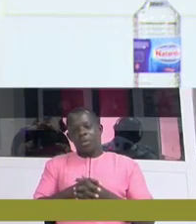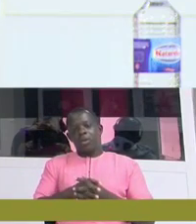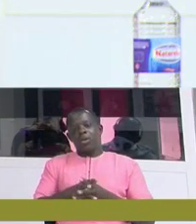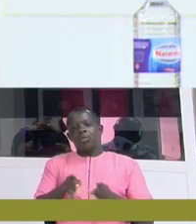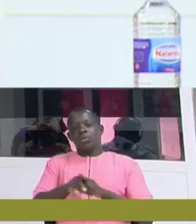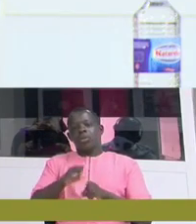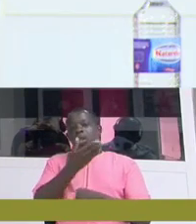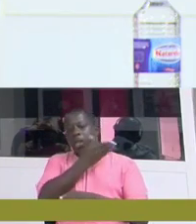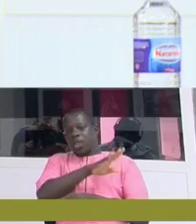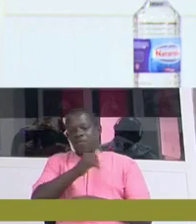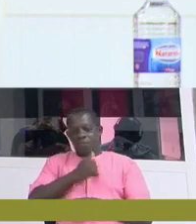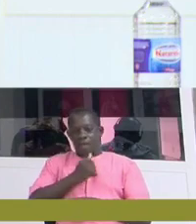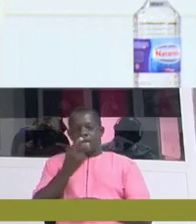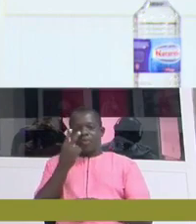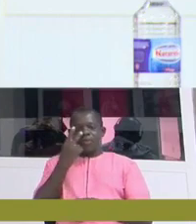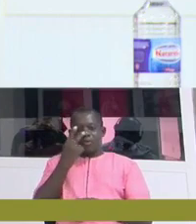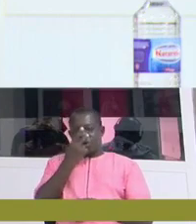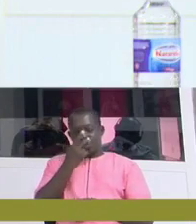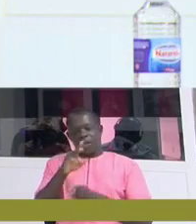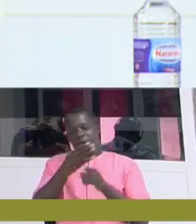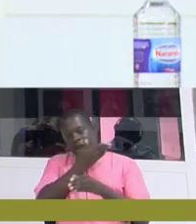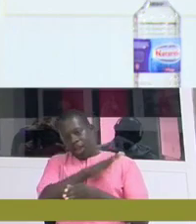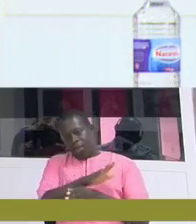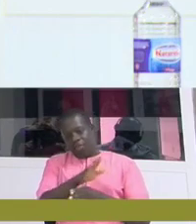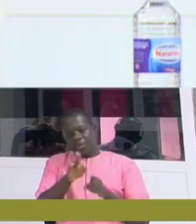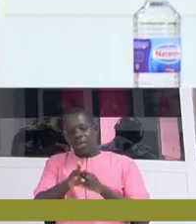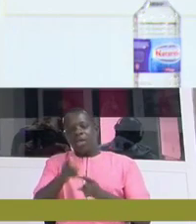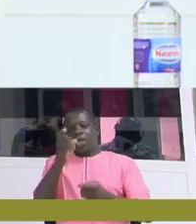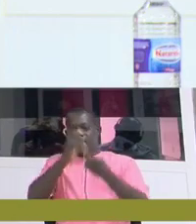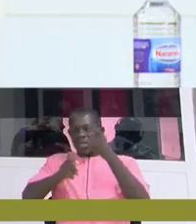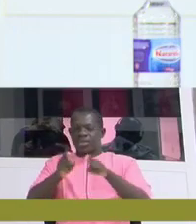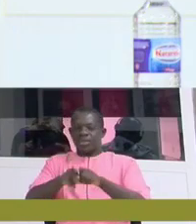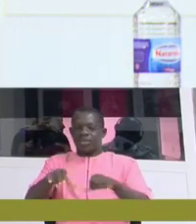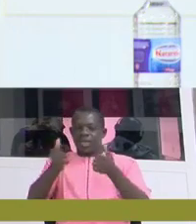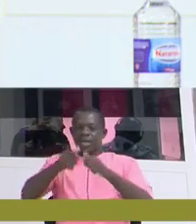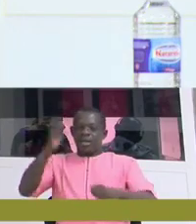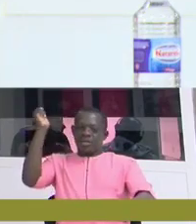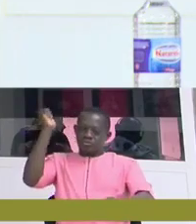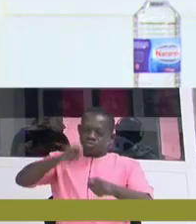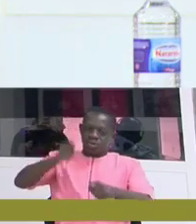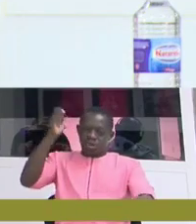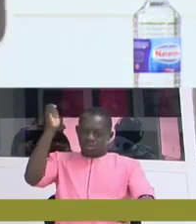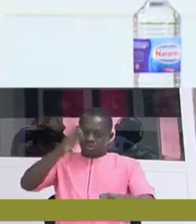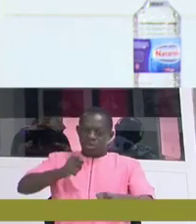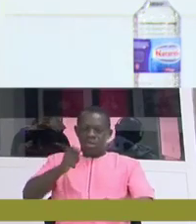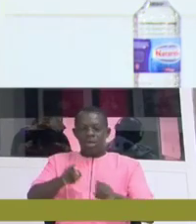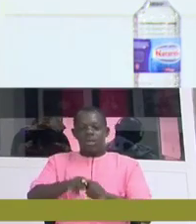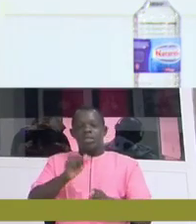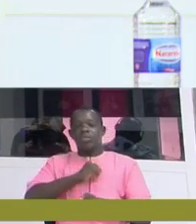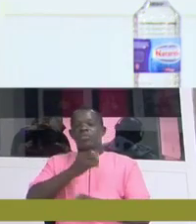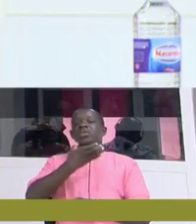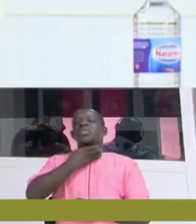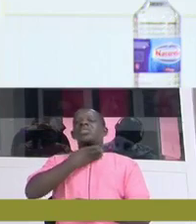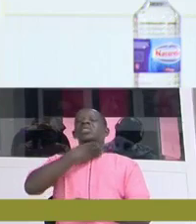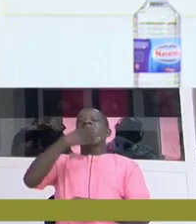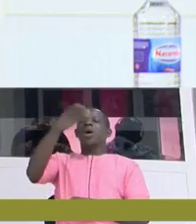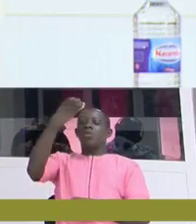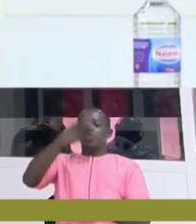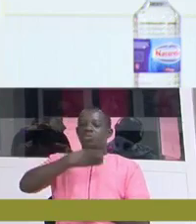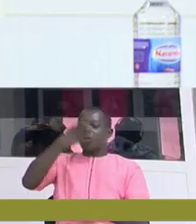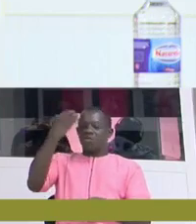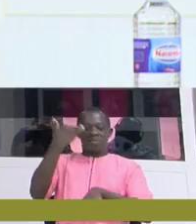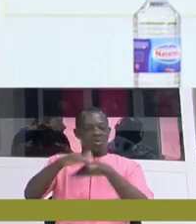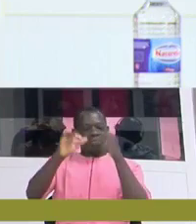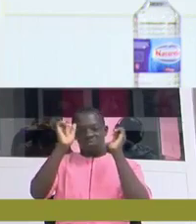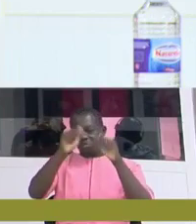He leaves my nose. Asina mbute. But he will start beating me up. Funko muromanka baru uru kama boka finti no banda. I will try to shout, but